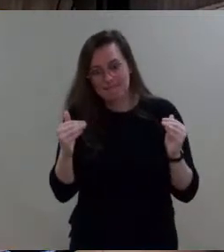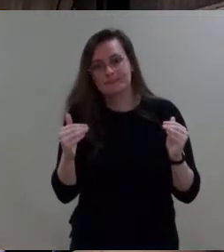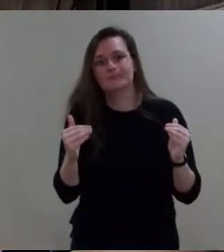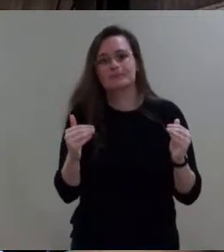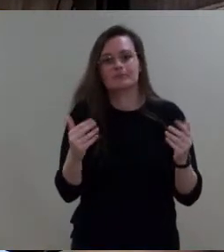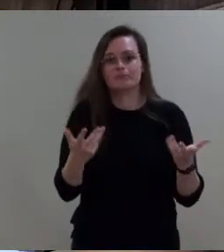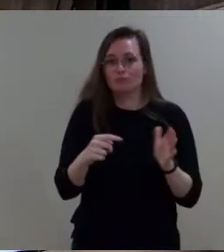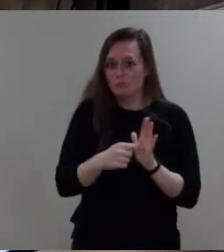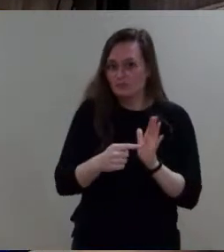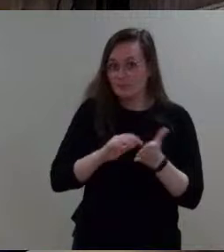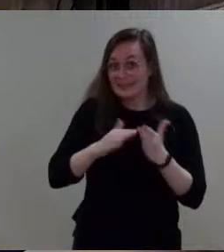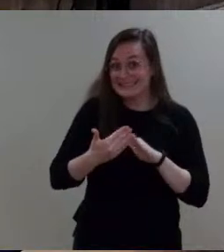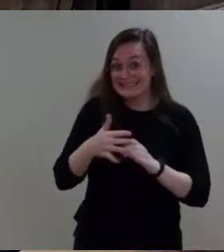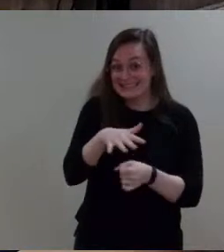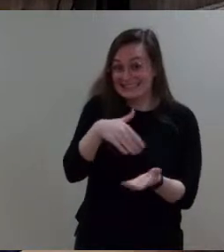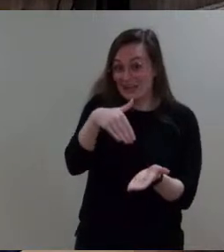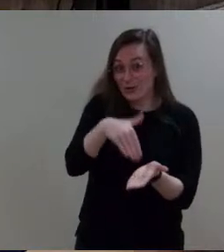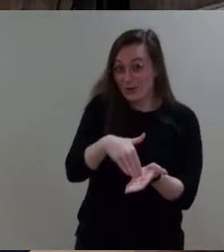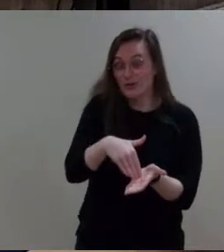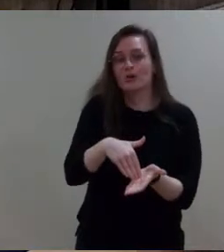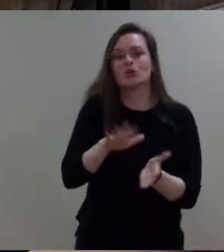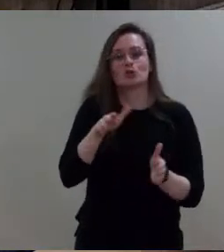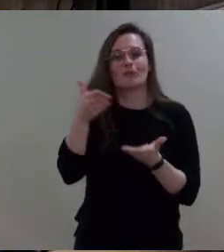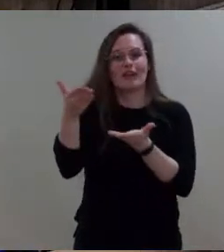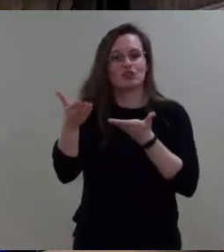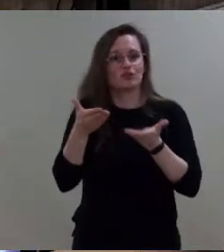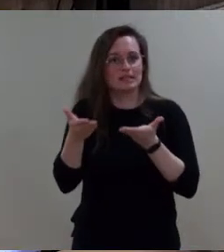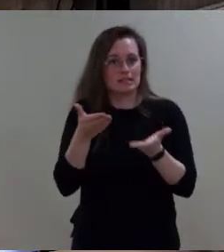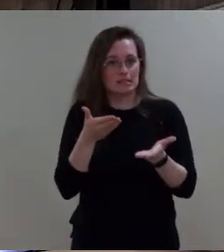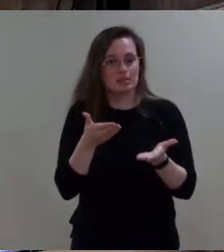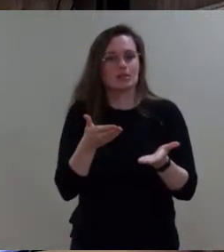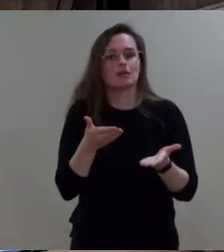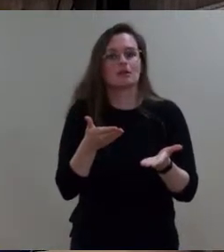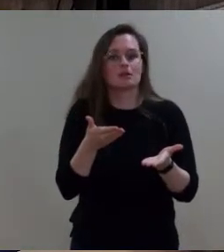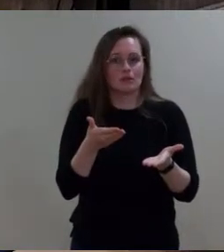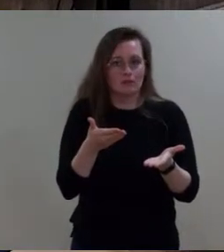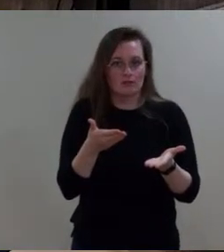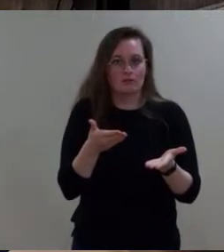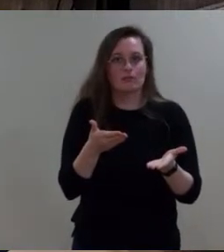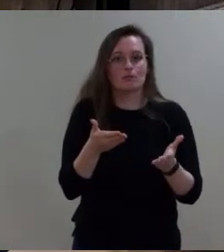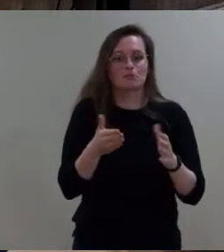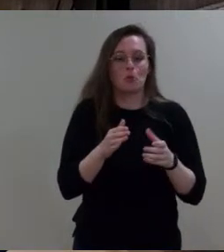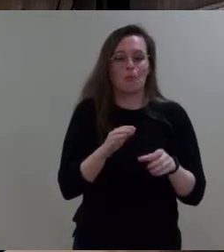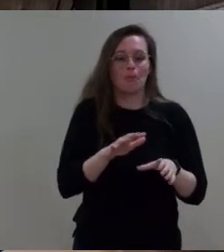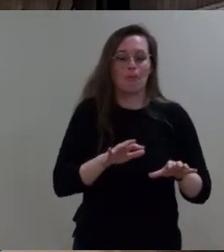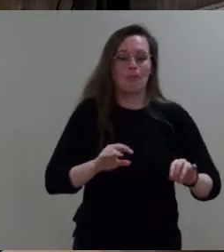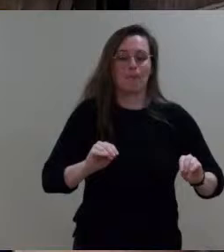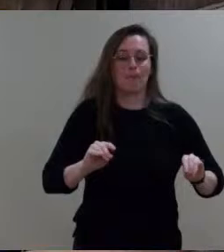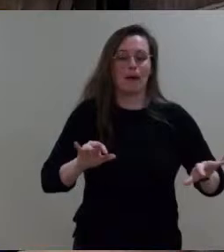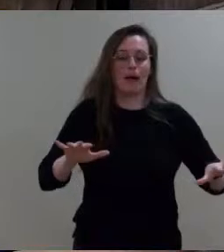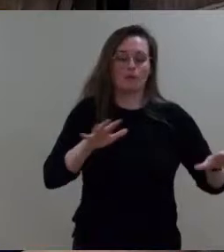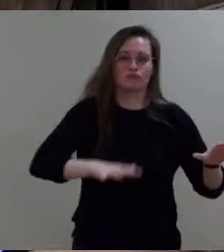urban centers, they provide services, a full suite of services, but as you move towards the outskirts, they don't.